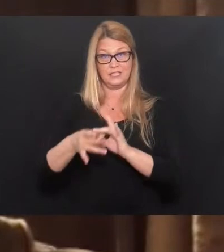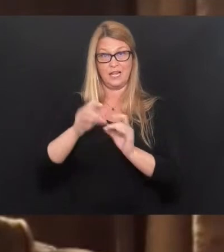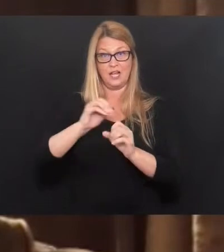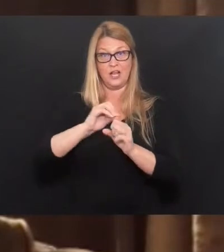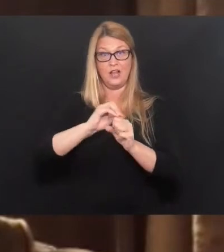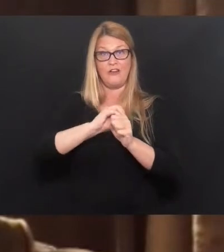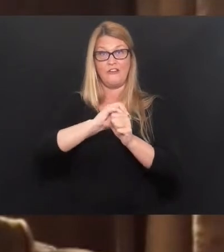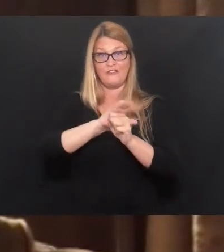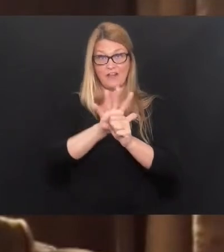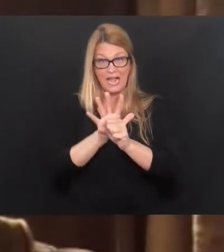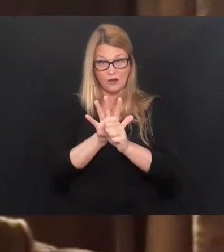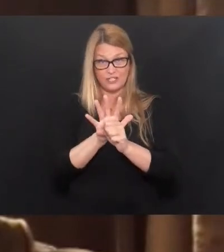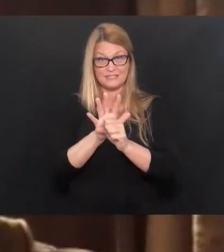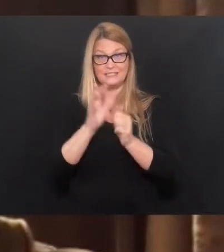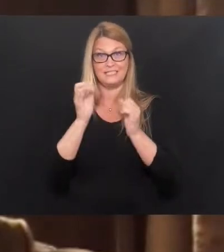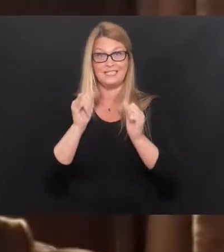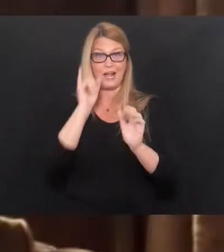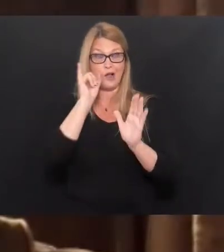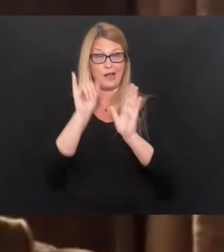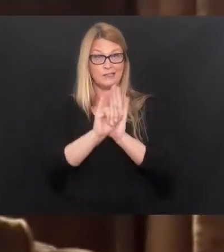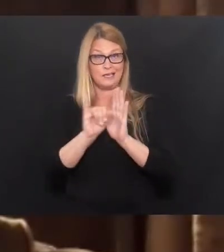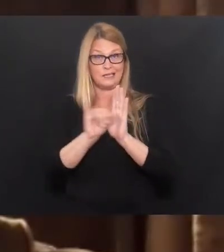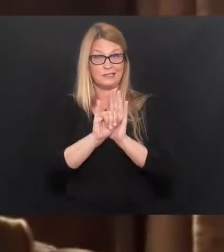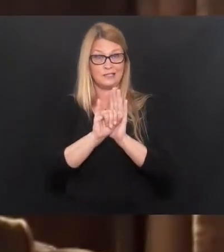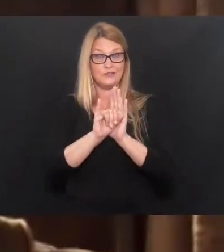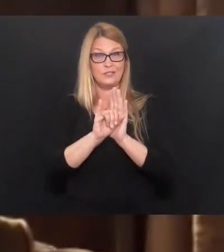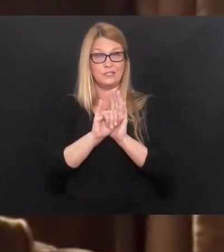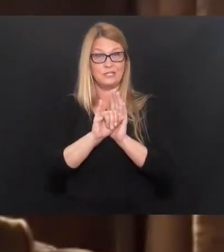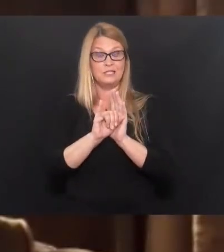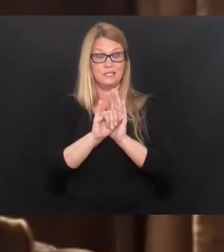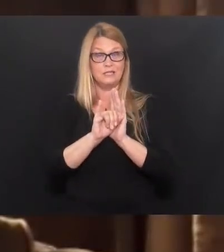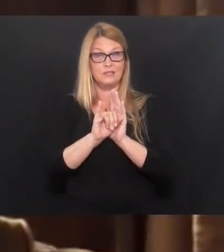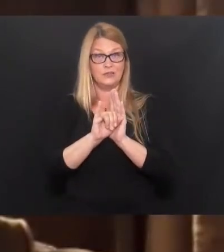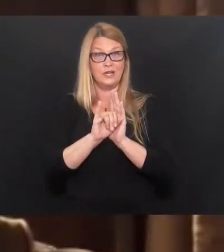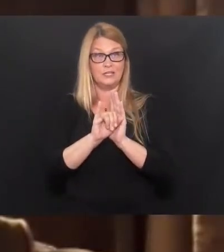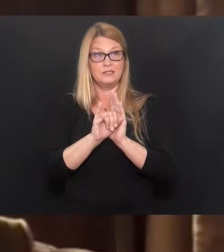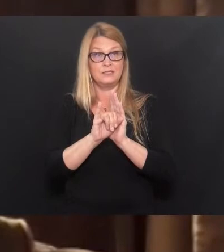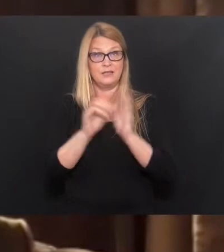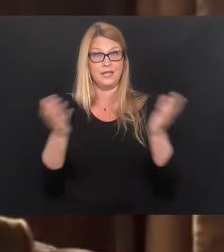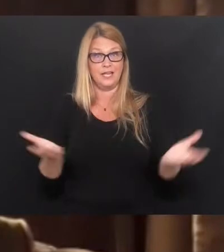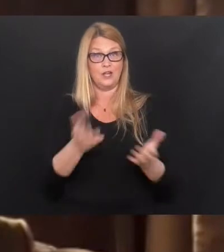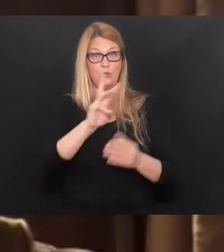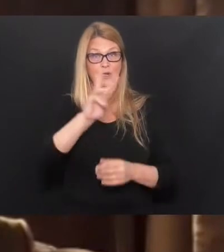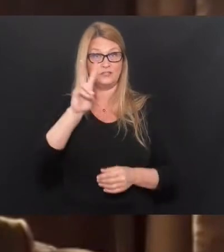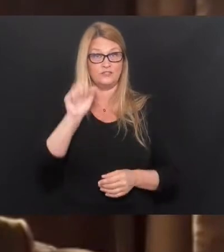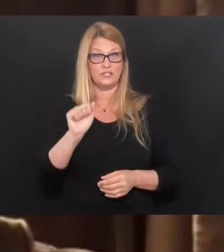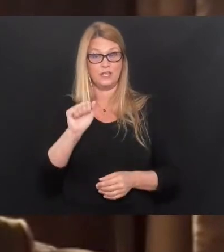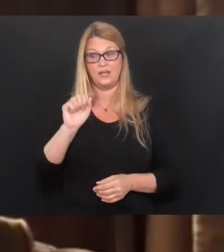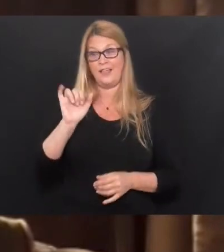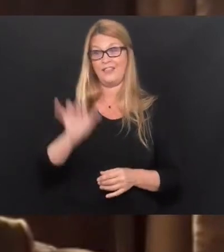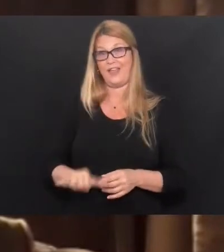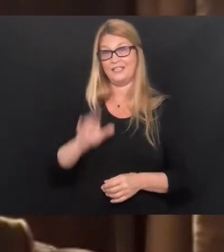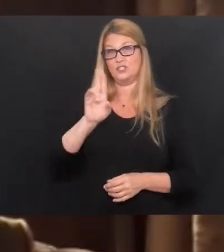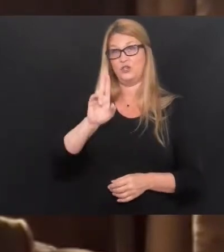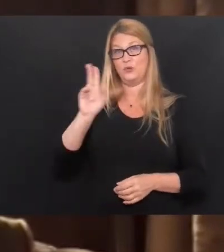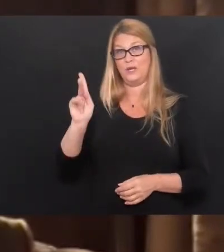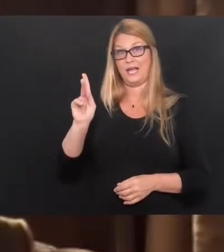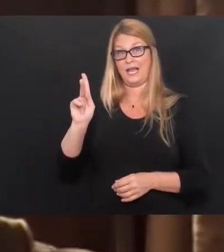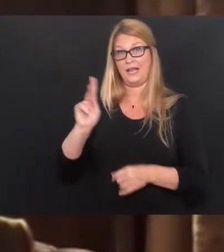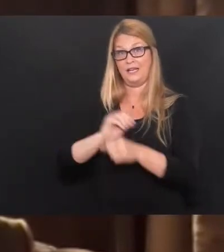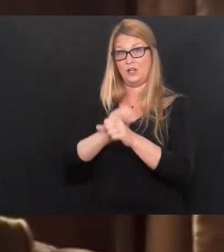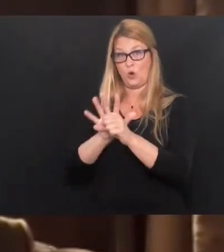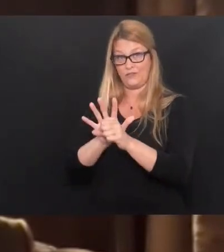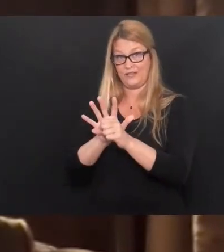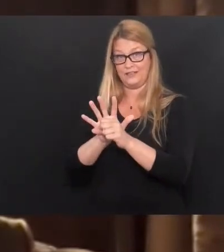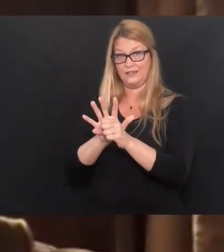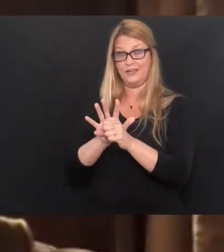that are now the most common form of COVID-19 in West Virginia, which is the United Kingdom variant, and also